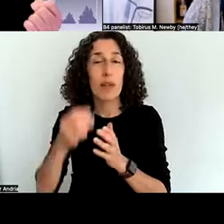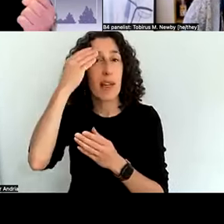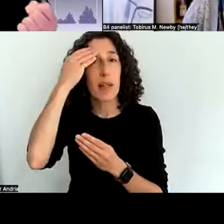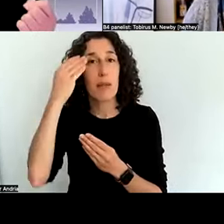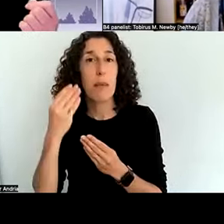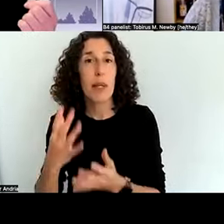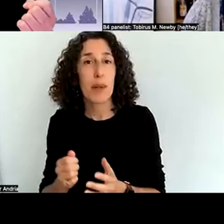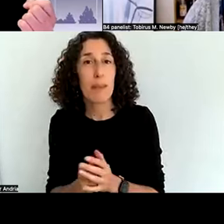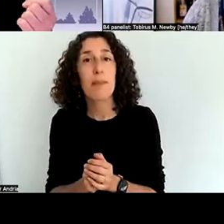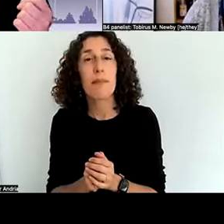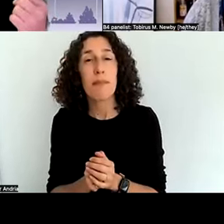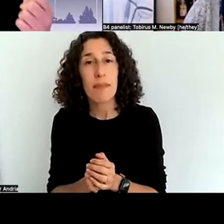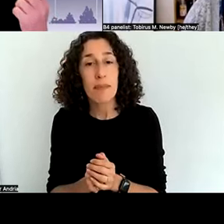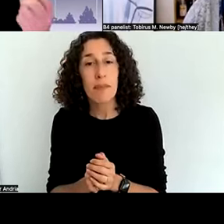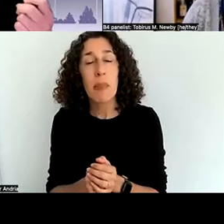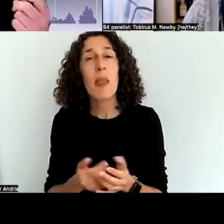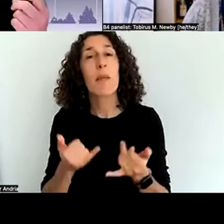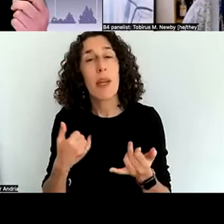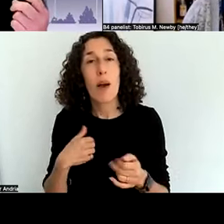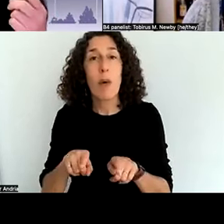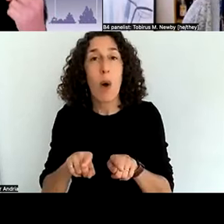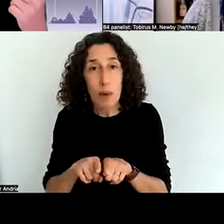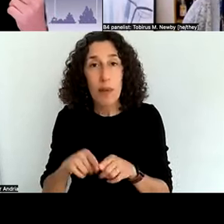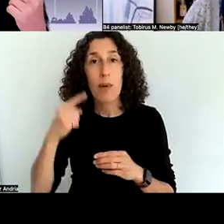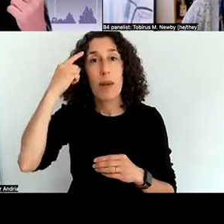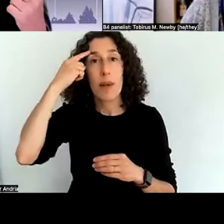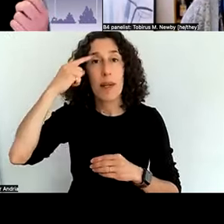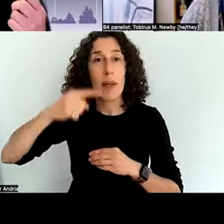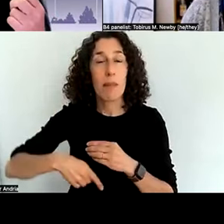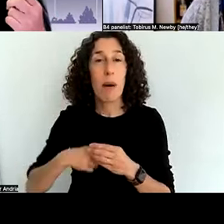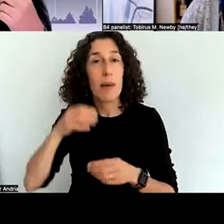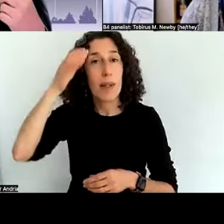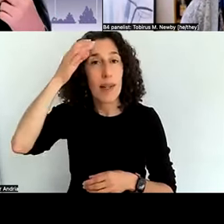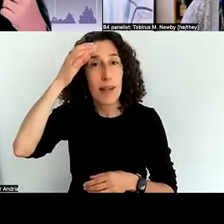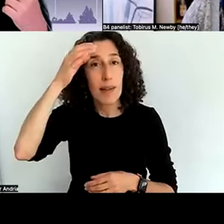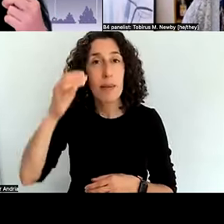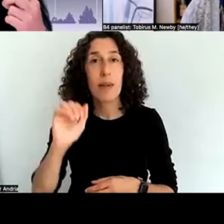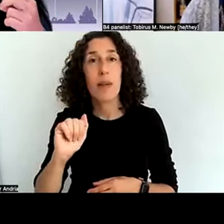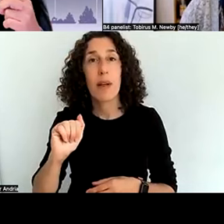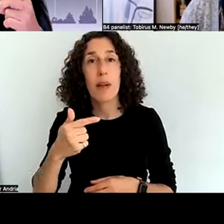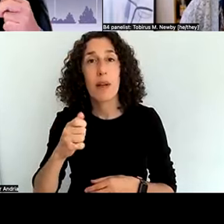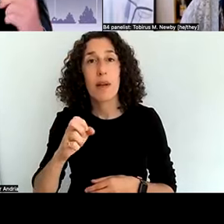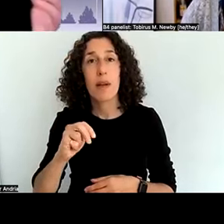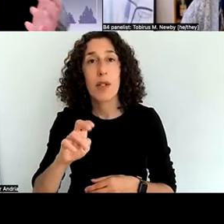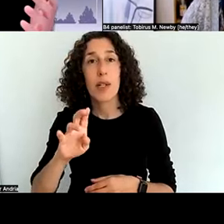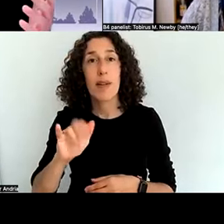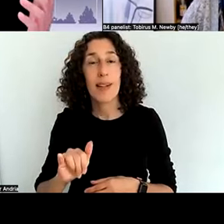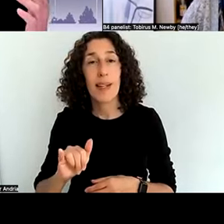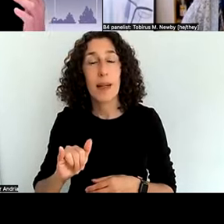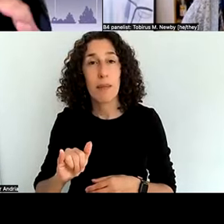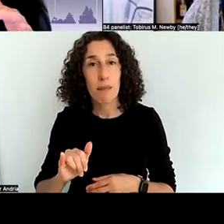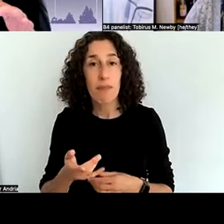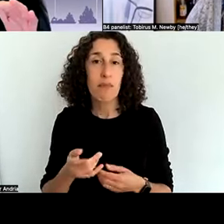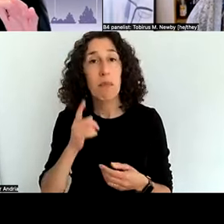about agency and bodily autonomy. So growing up, I was always told what to do